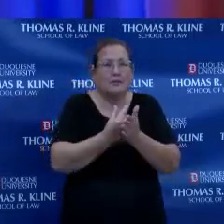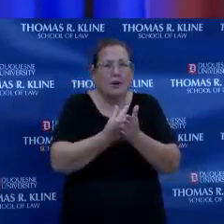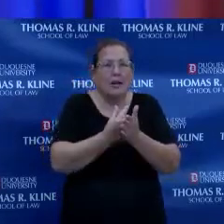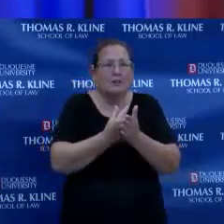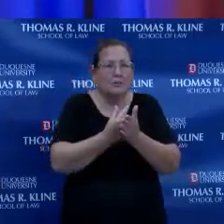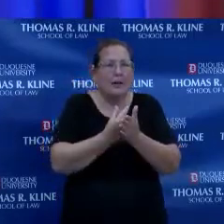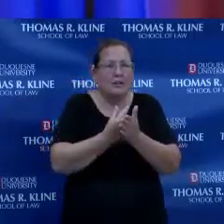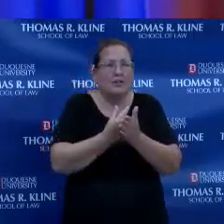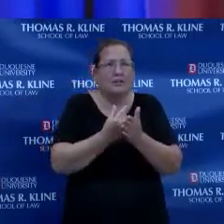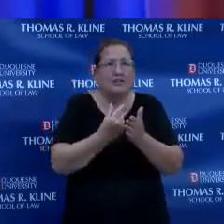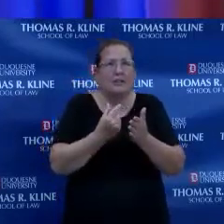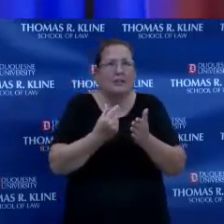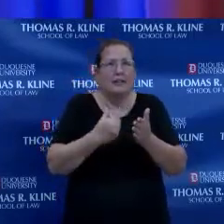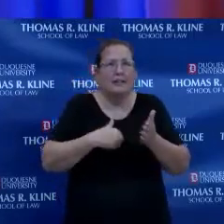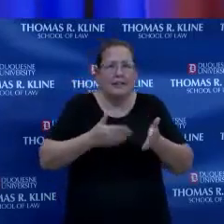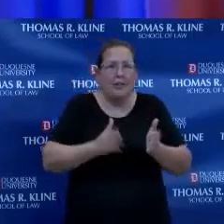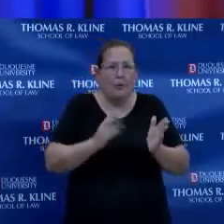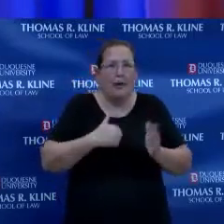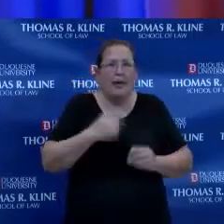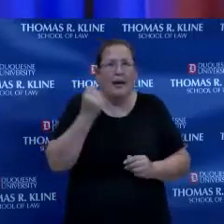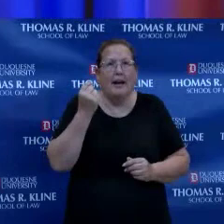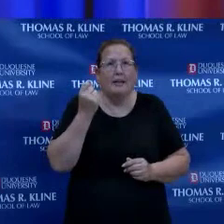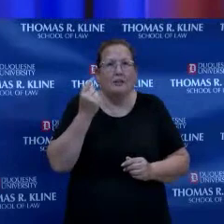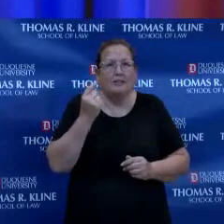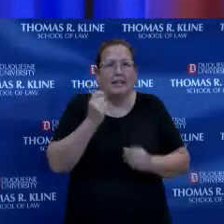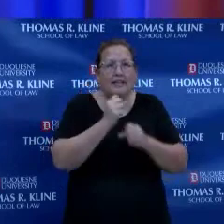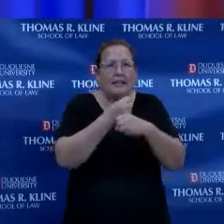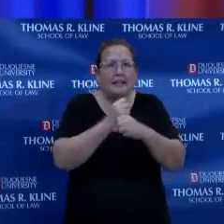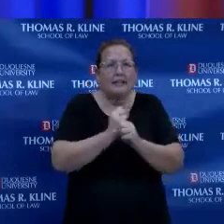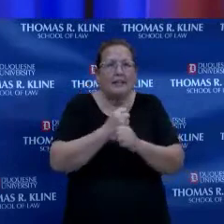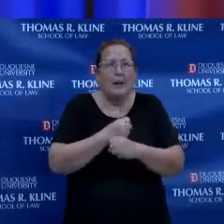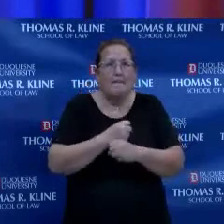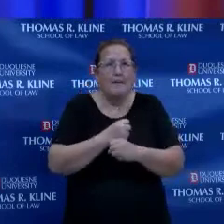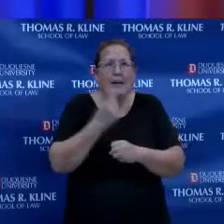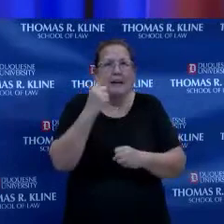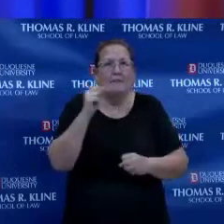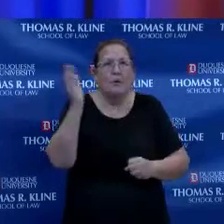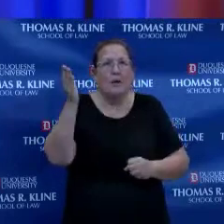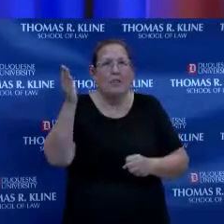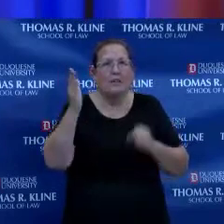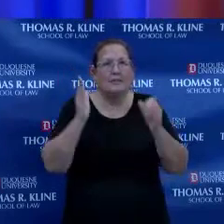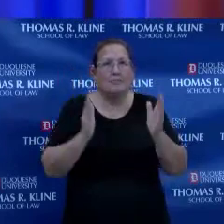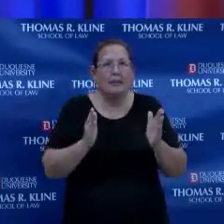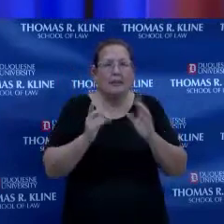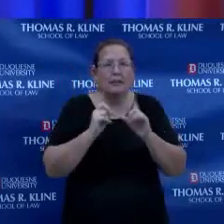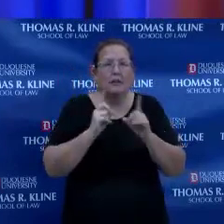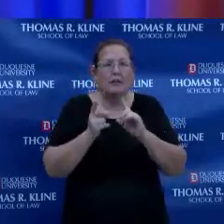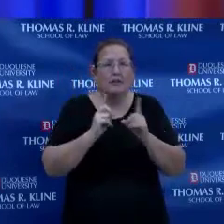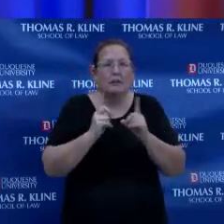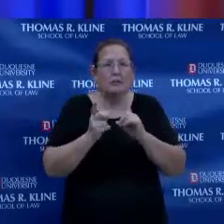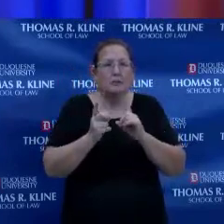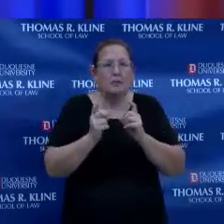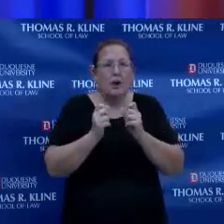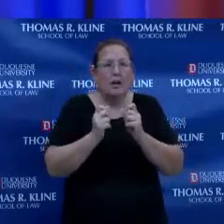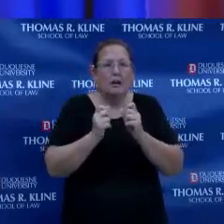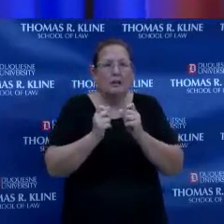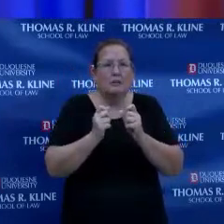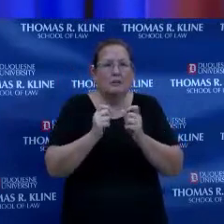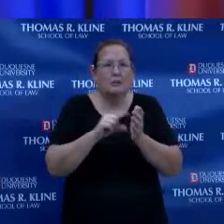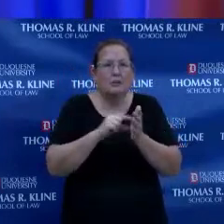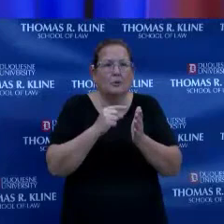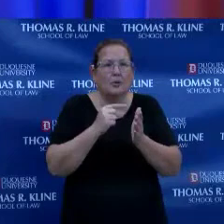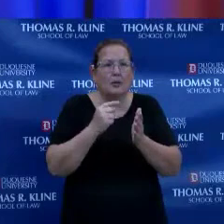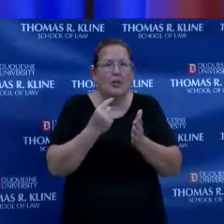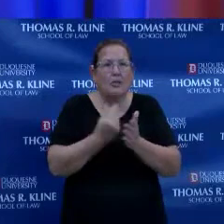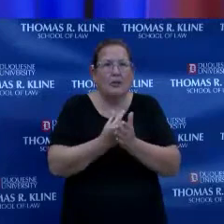I understand them, are designed for the speaker to talk to the graduates and